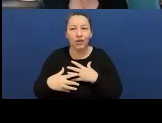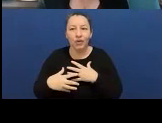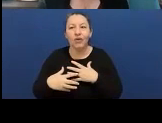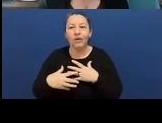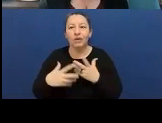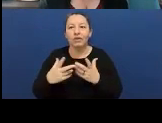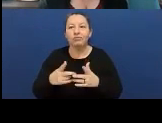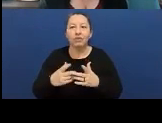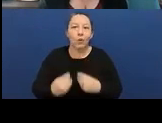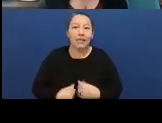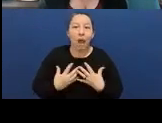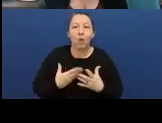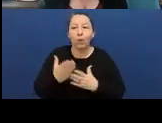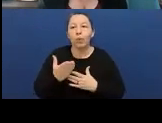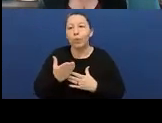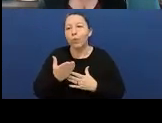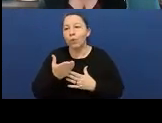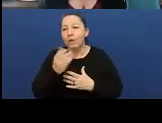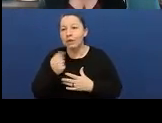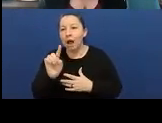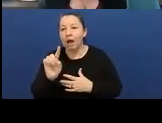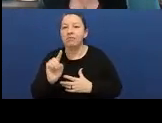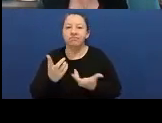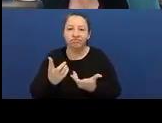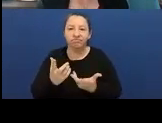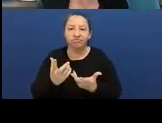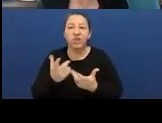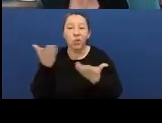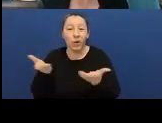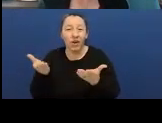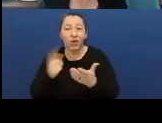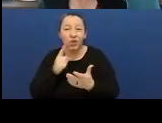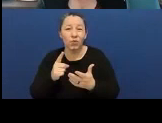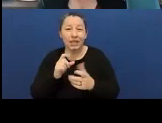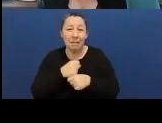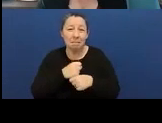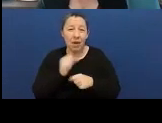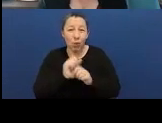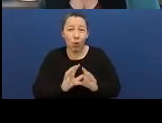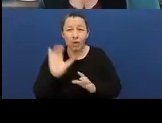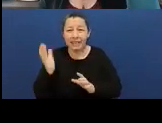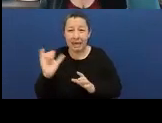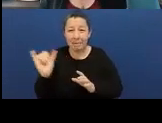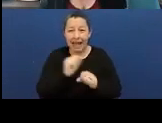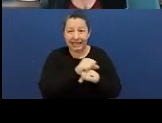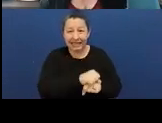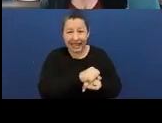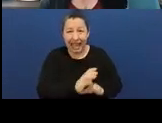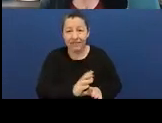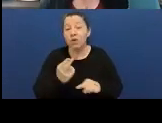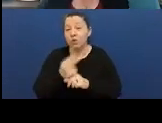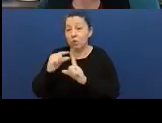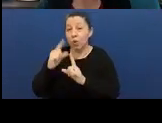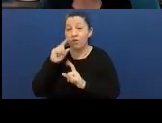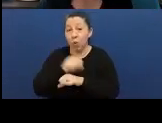god. So here he's painting the workers clearly as slaves and he uses the word for slaves. But you can also read